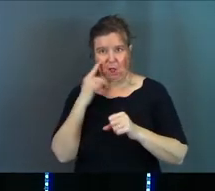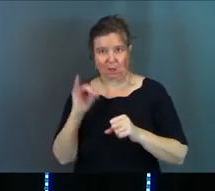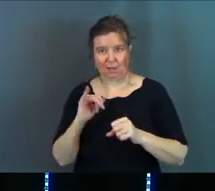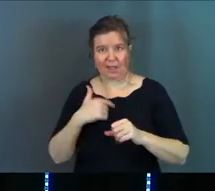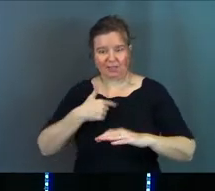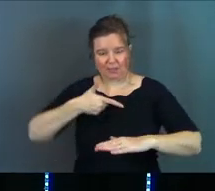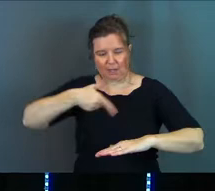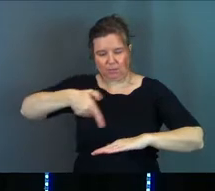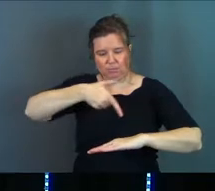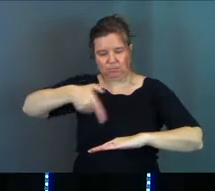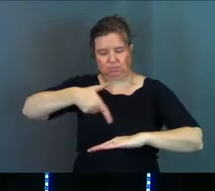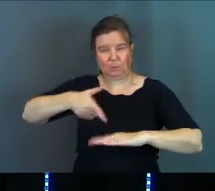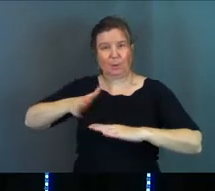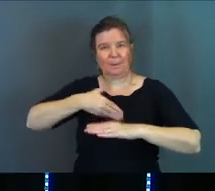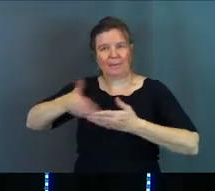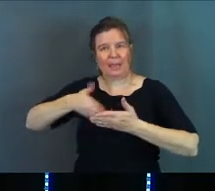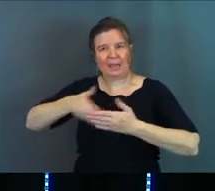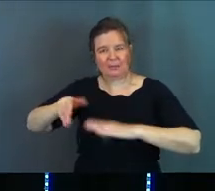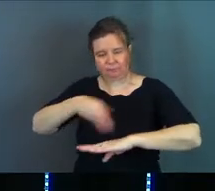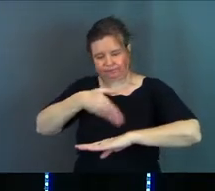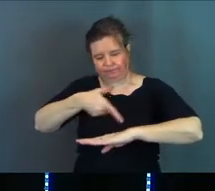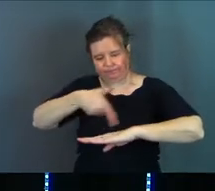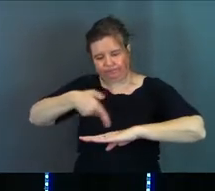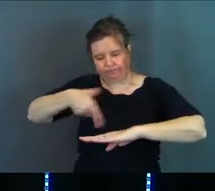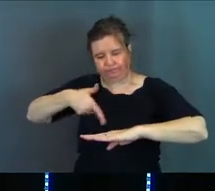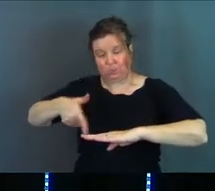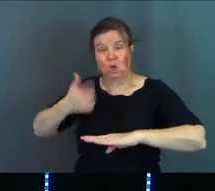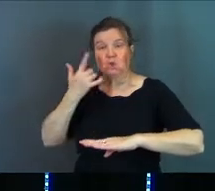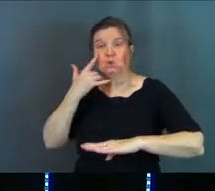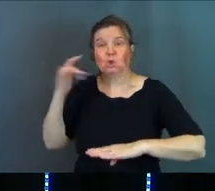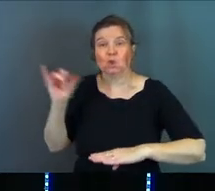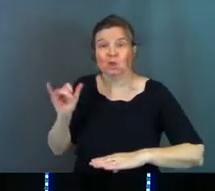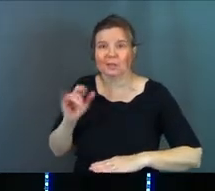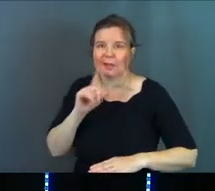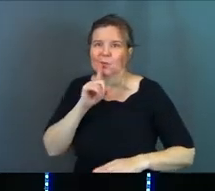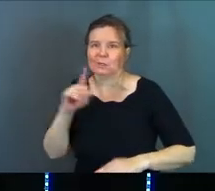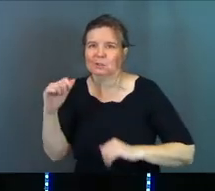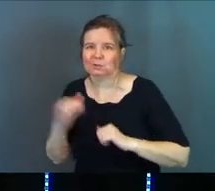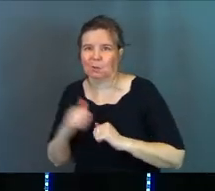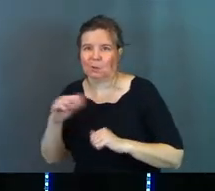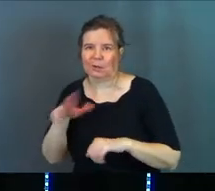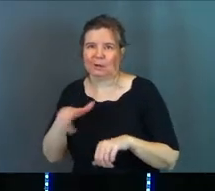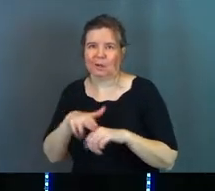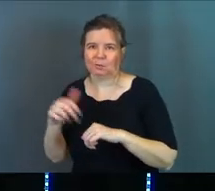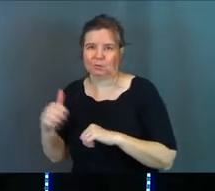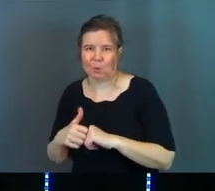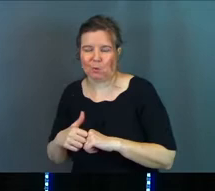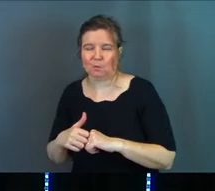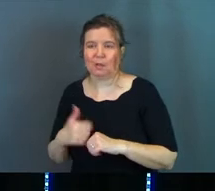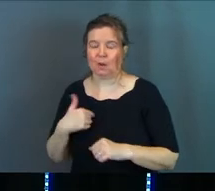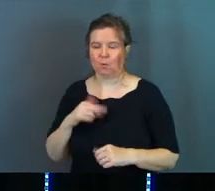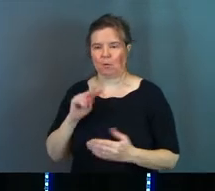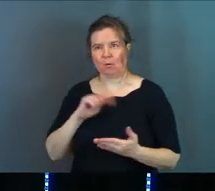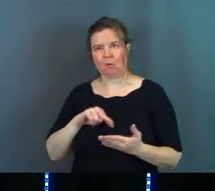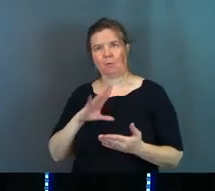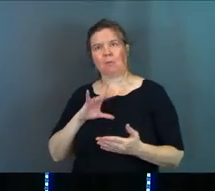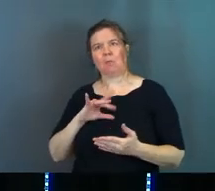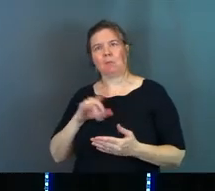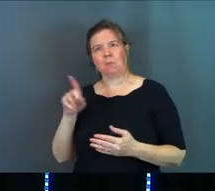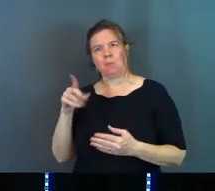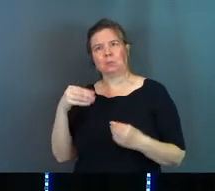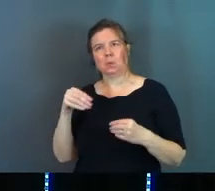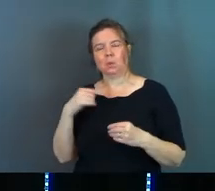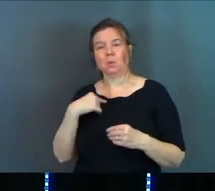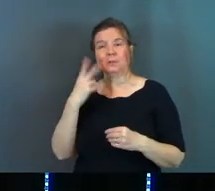they airbrushed this hardened cement to look like it was actual natural stone. And we're looking at it in the